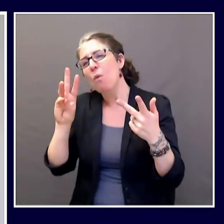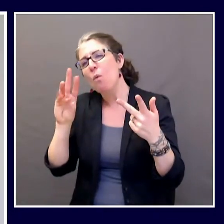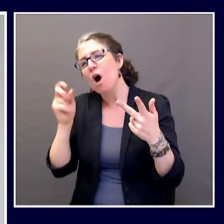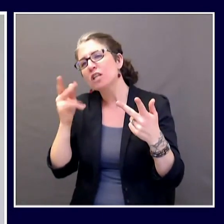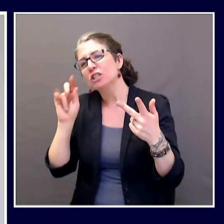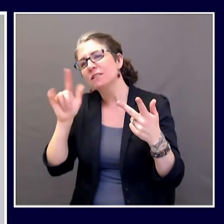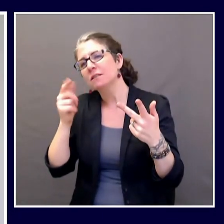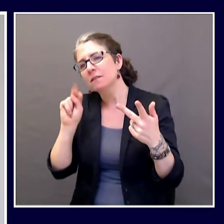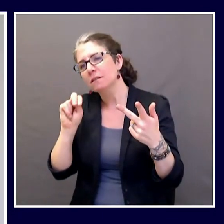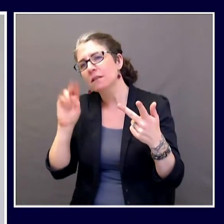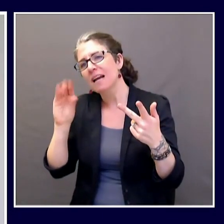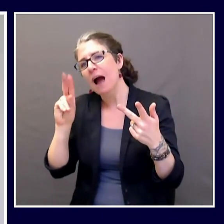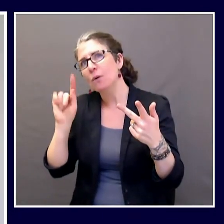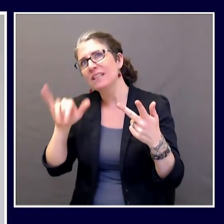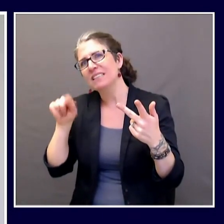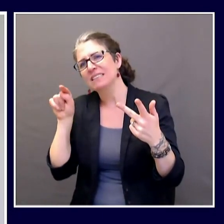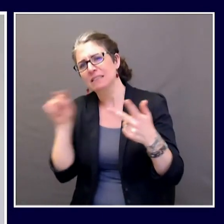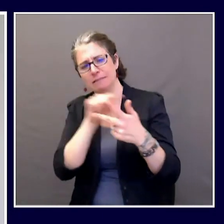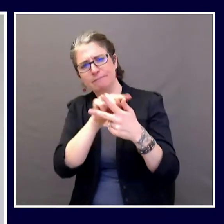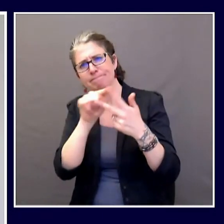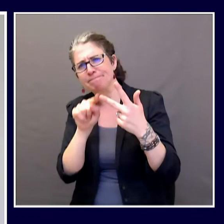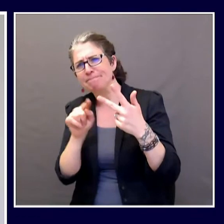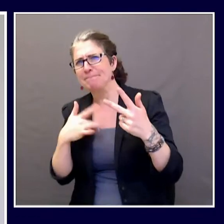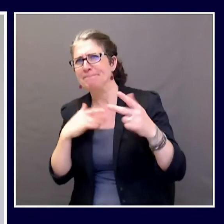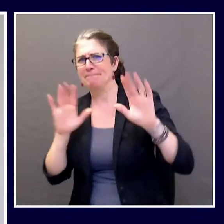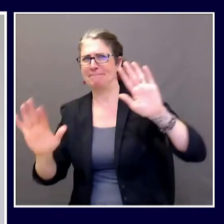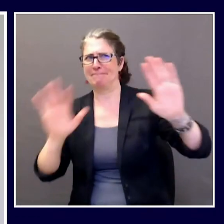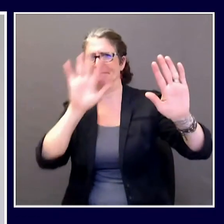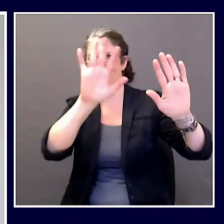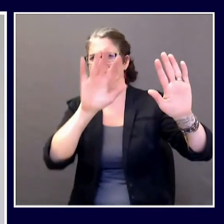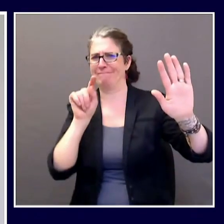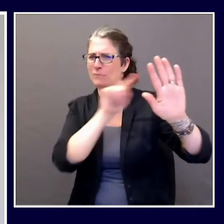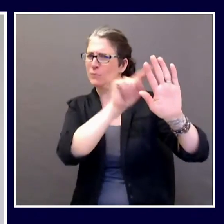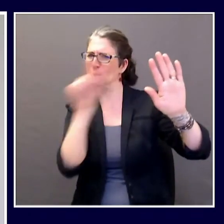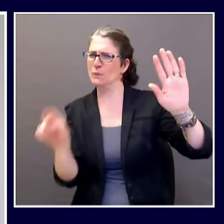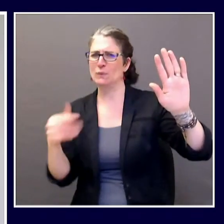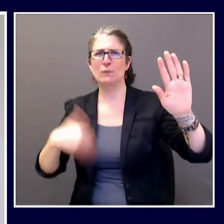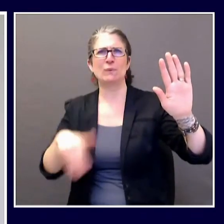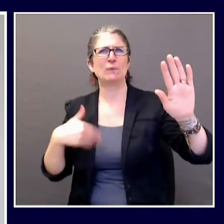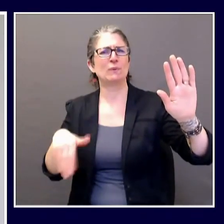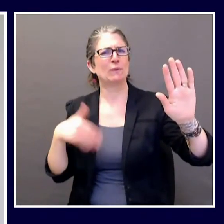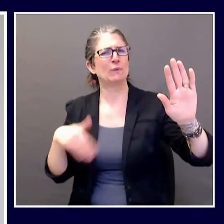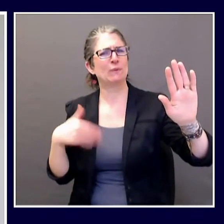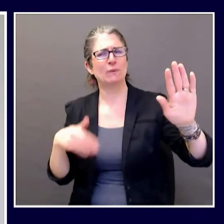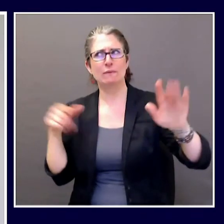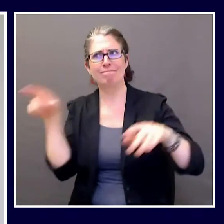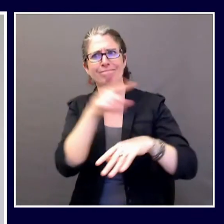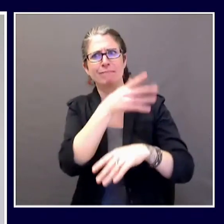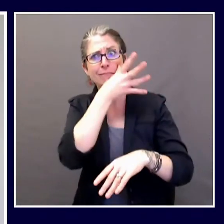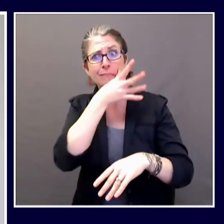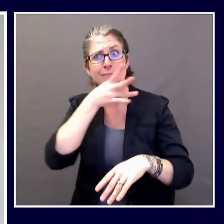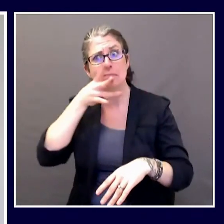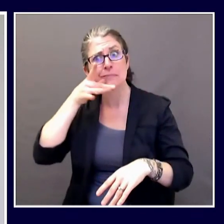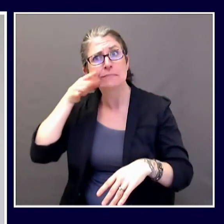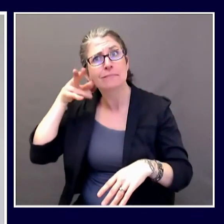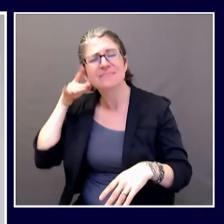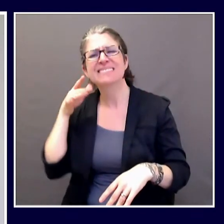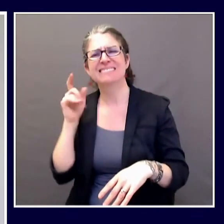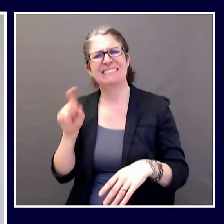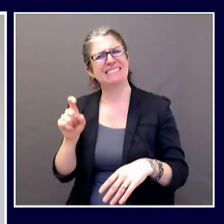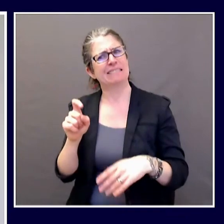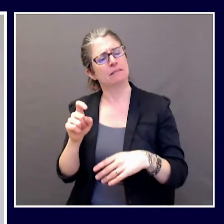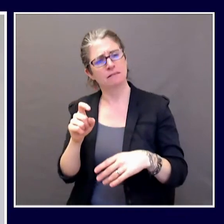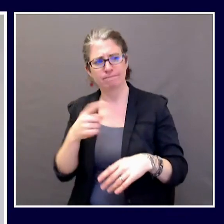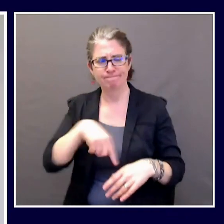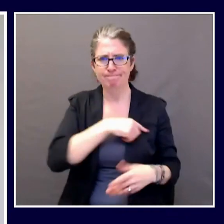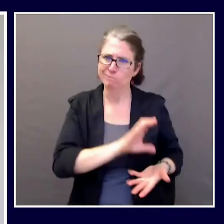much vaccine to those areas so we don't see spikes and flare-ups. And then the third, of course, are racial and ethnic